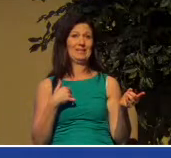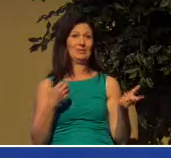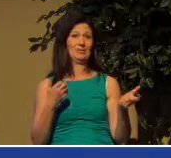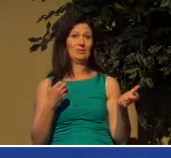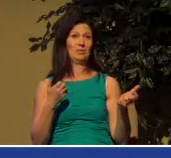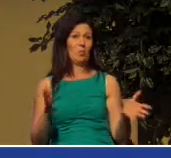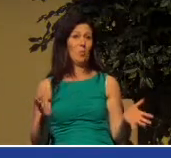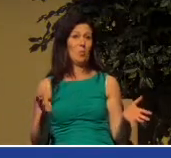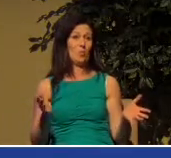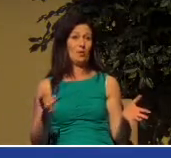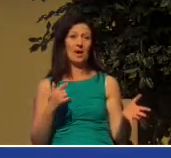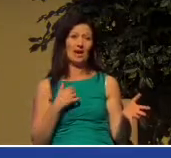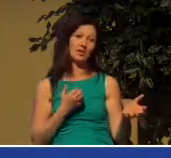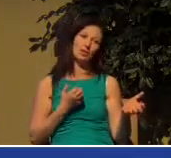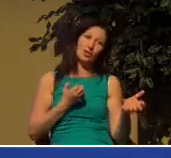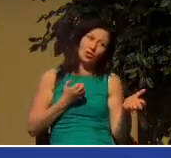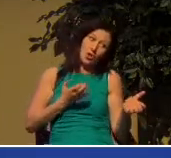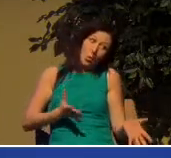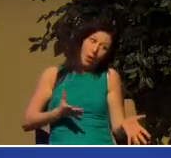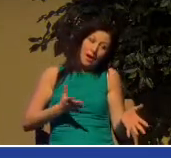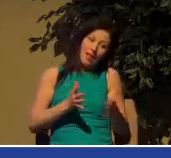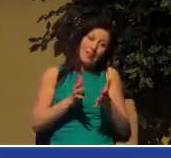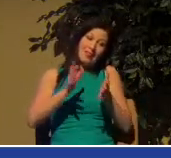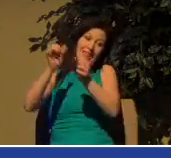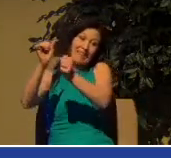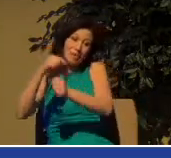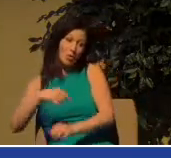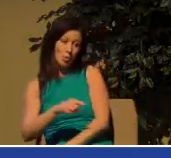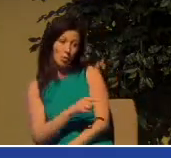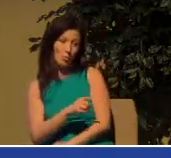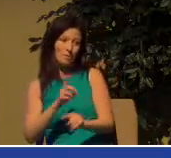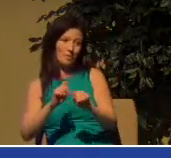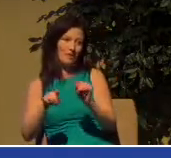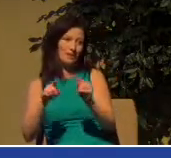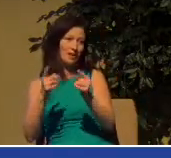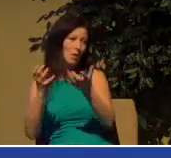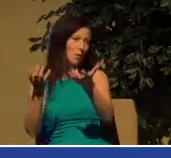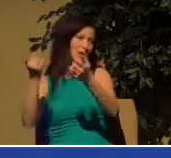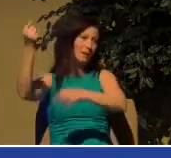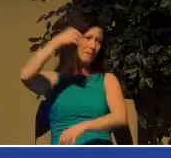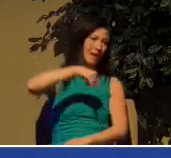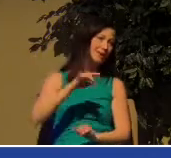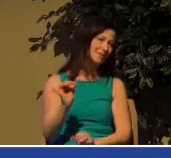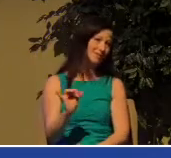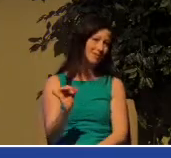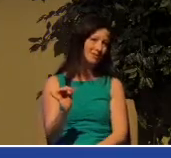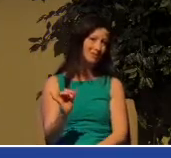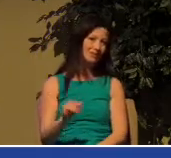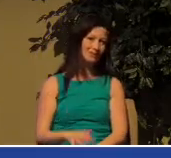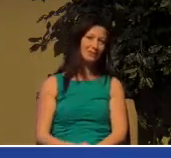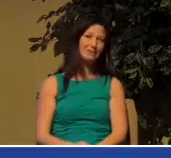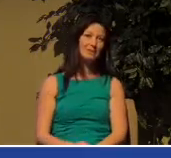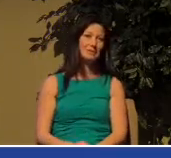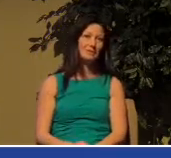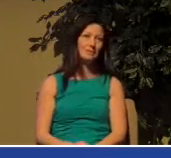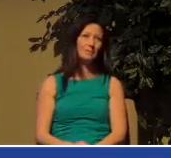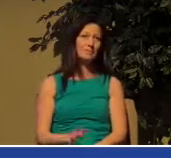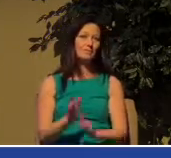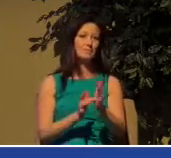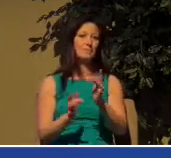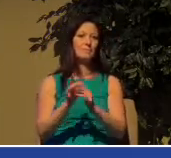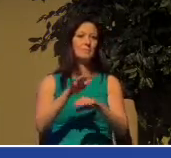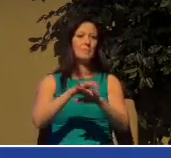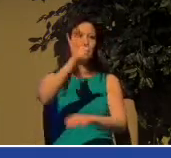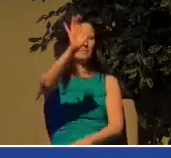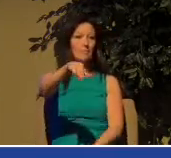me still. But note the emphasis, to be with Christ. Jesus on the cross, to the